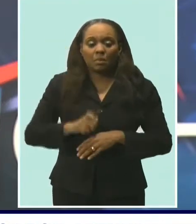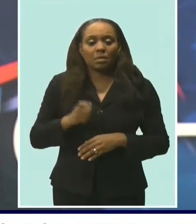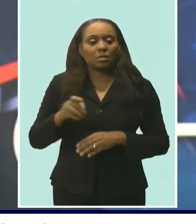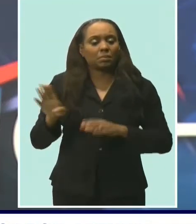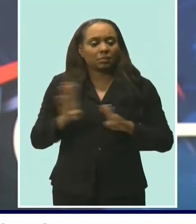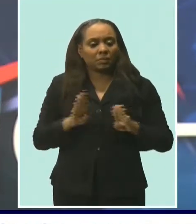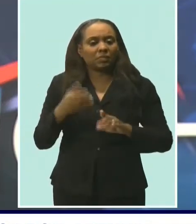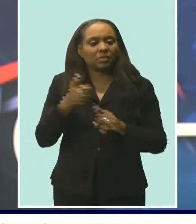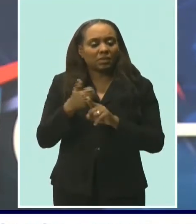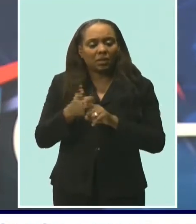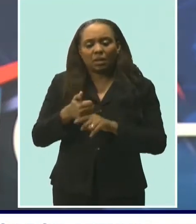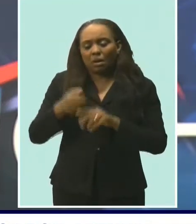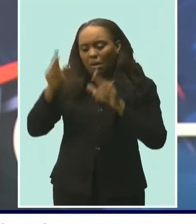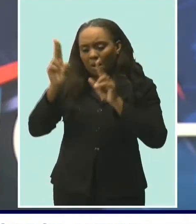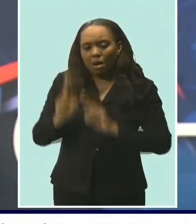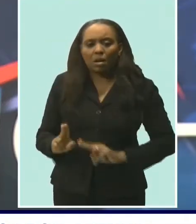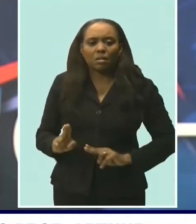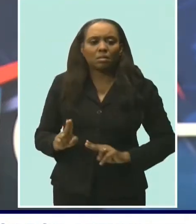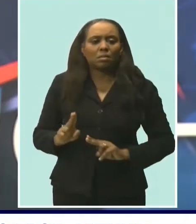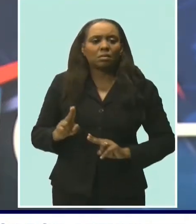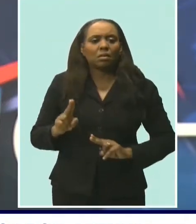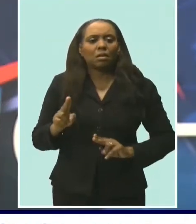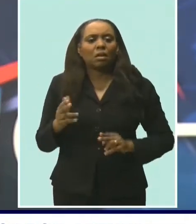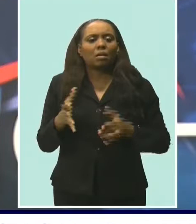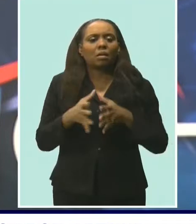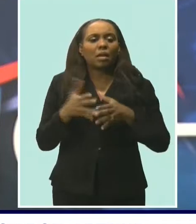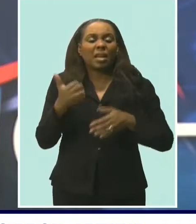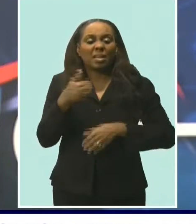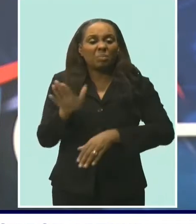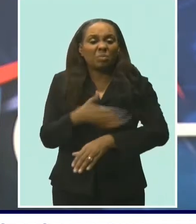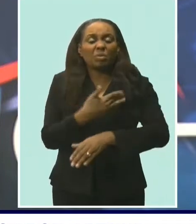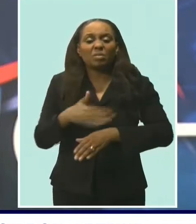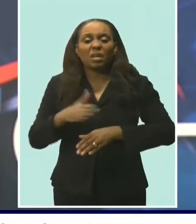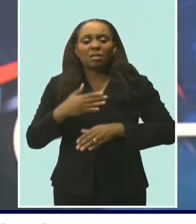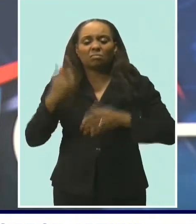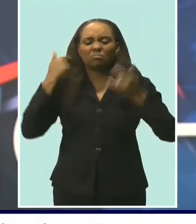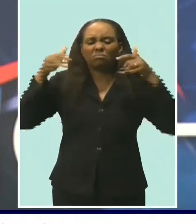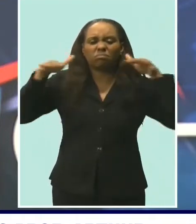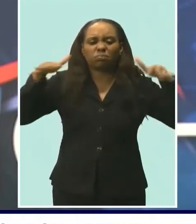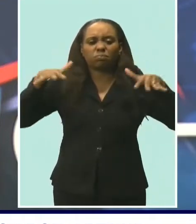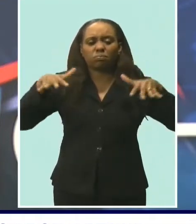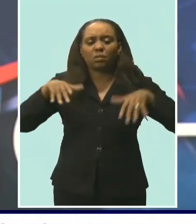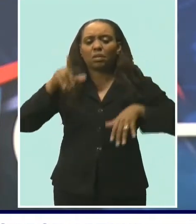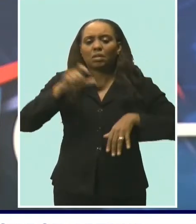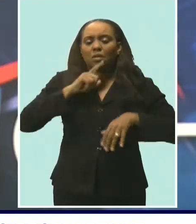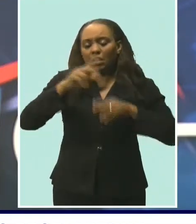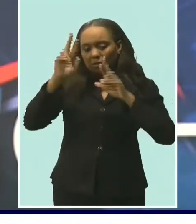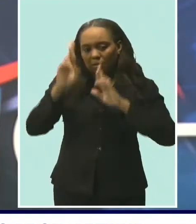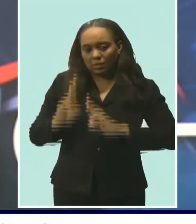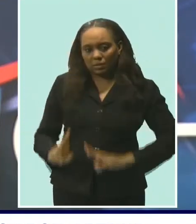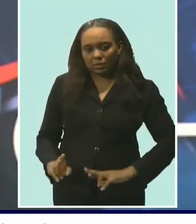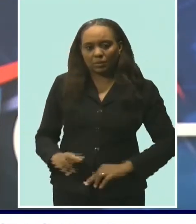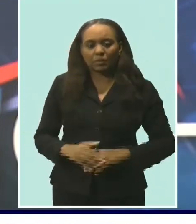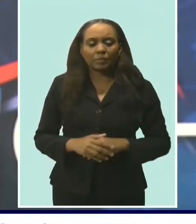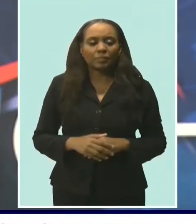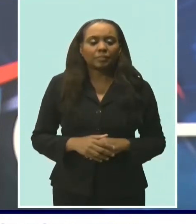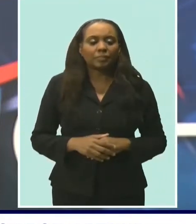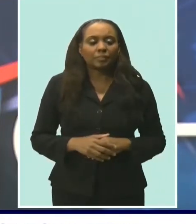behavior and music in public spaces. The flag will be flown at half-mast until Professor Arthur is laid to